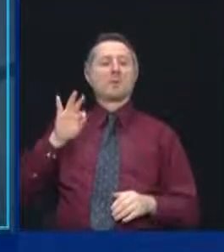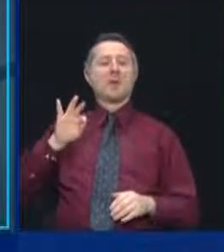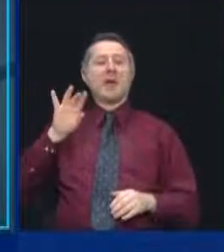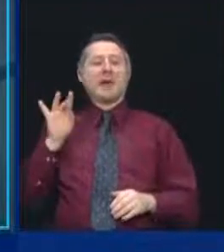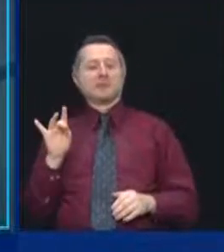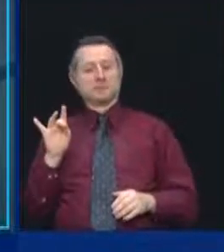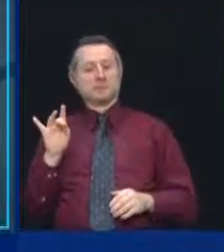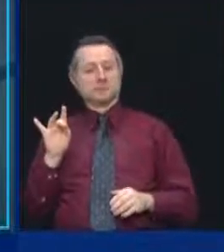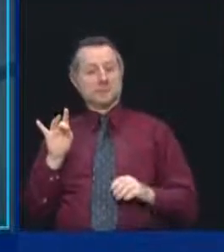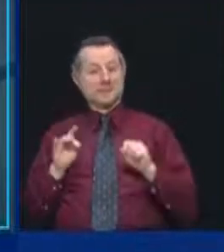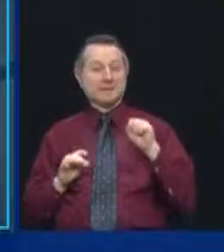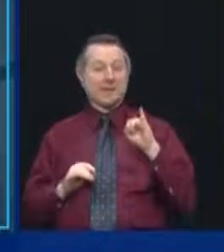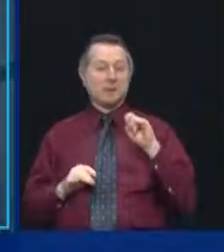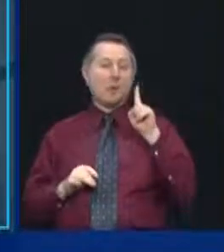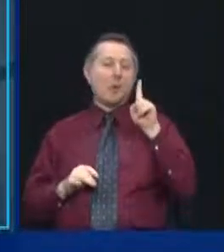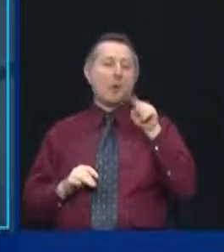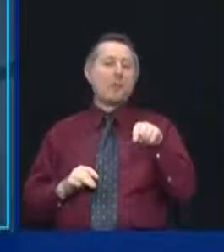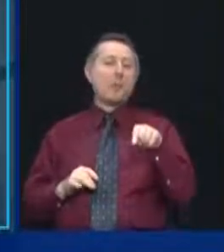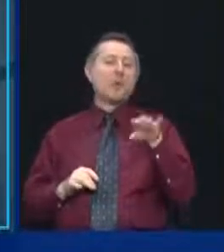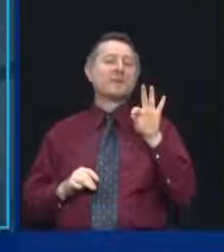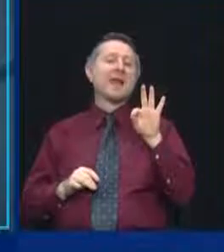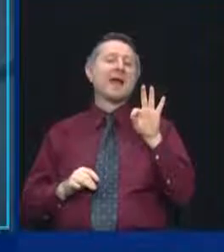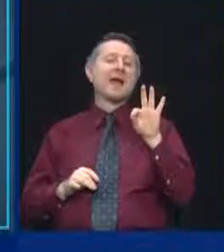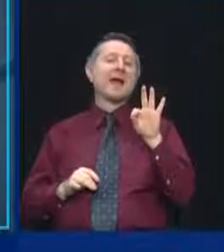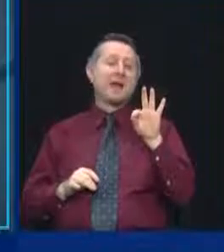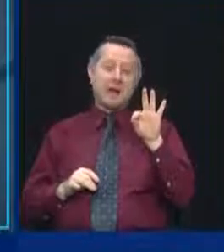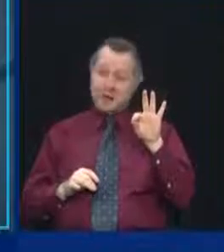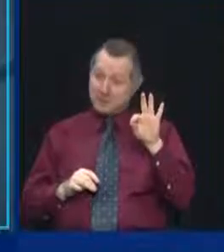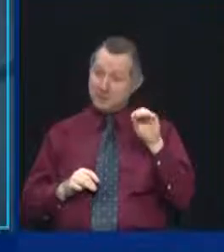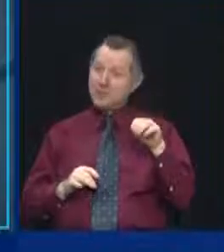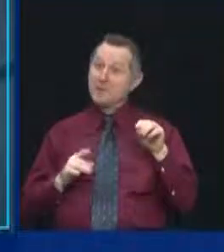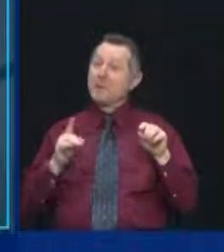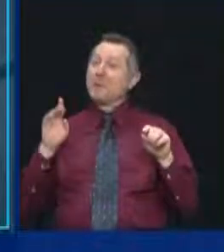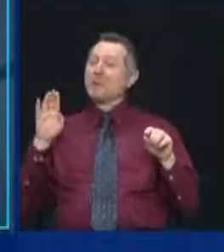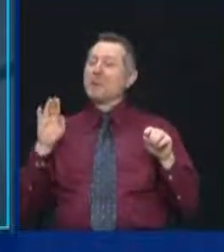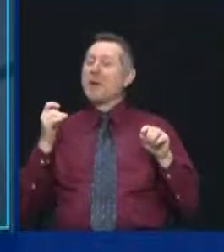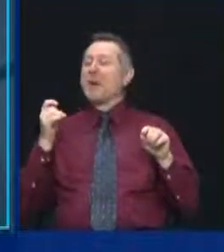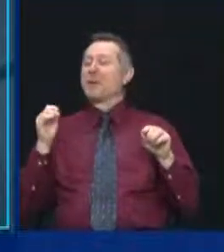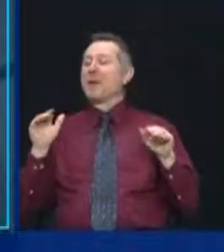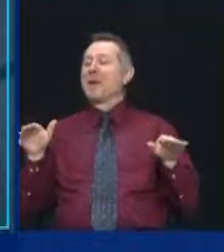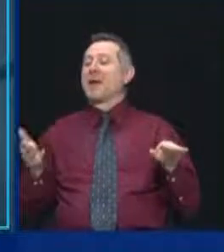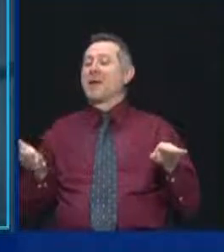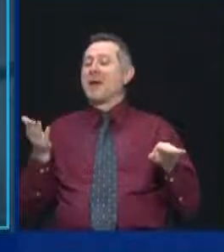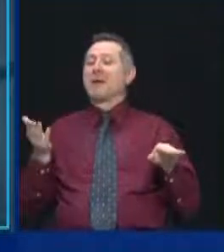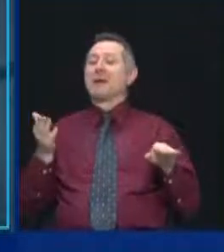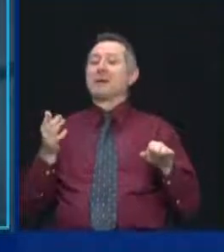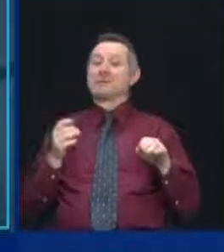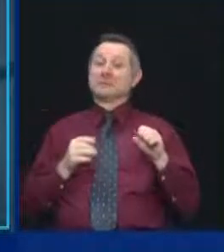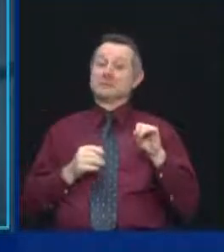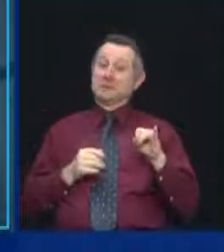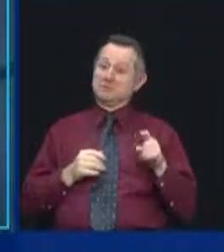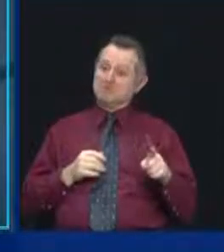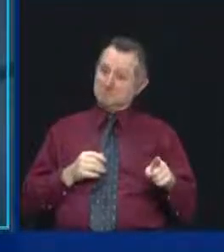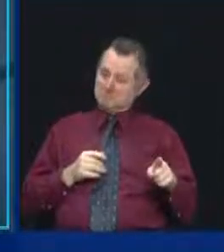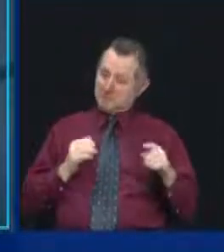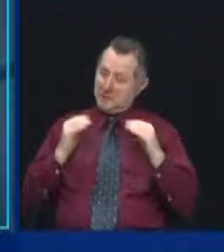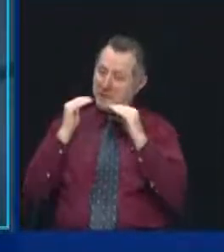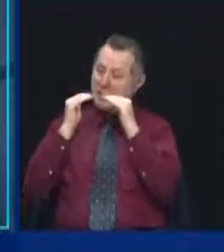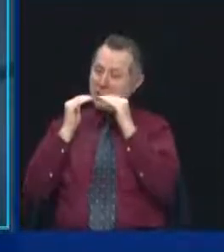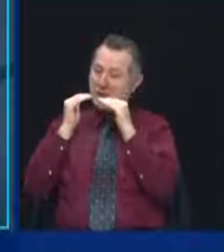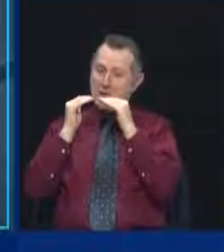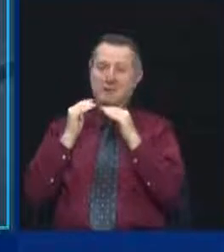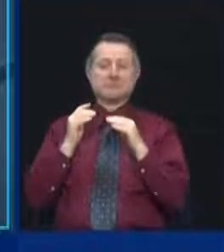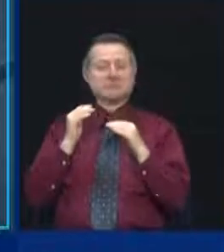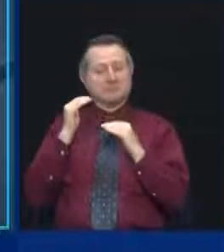Island 1.9. Brooklyn is technically higher, but Staten Island has been right there, number one, number